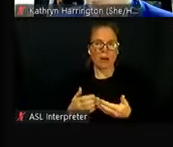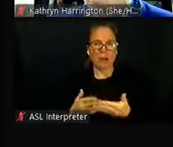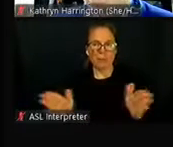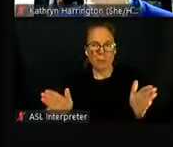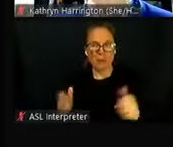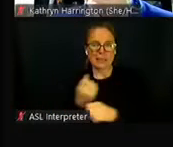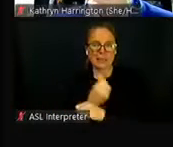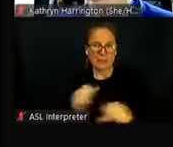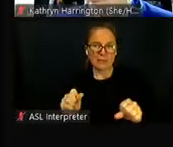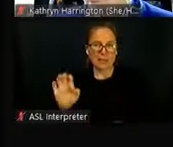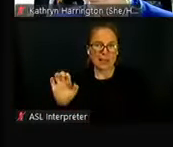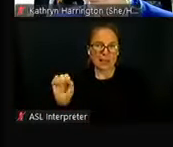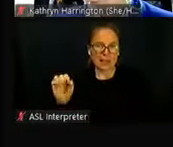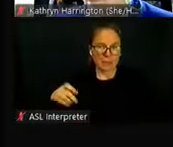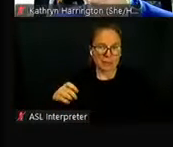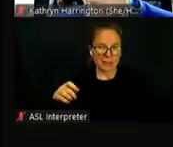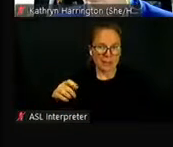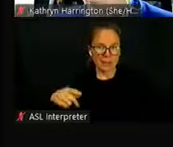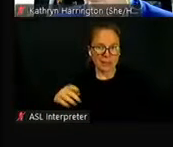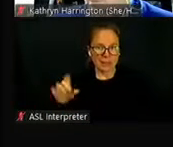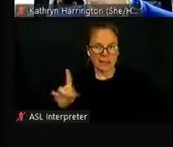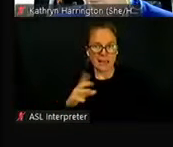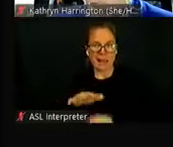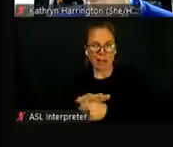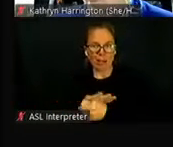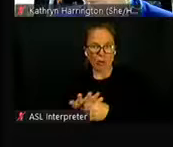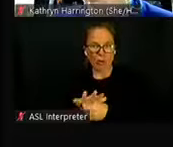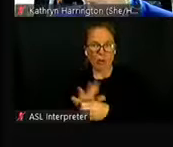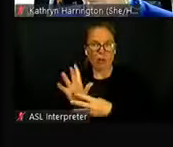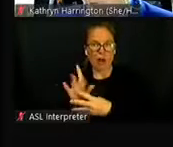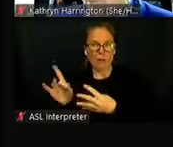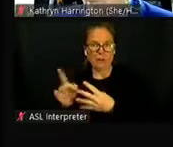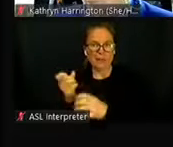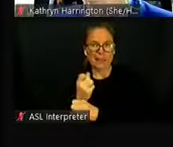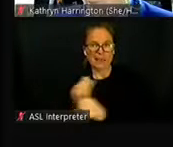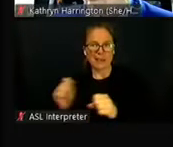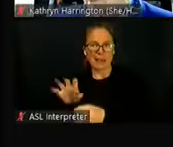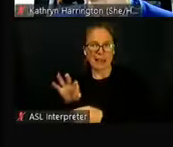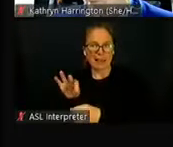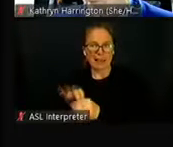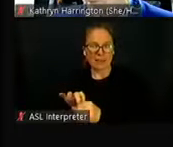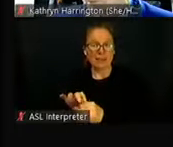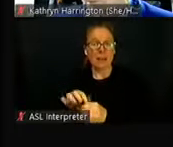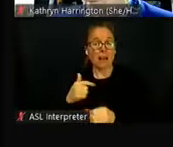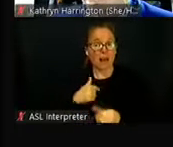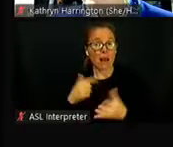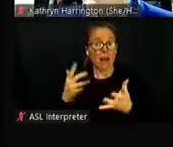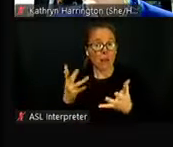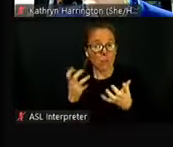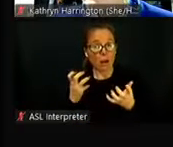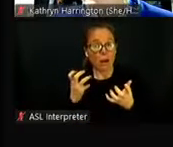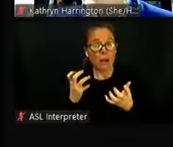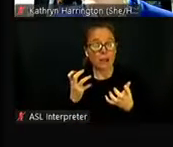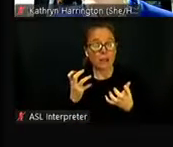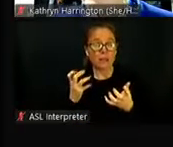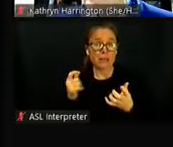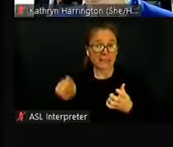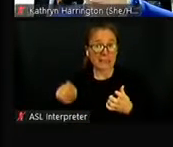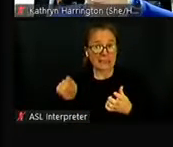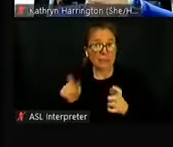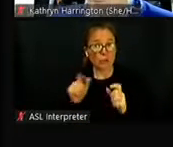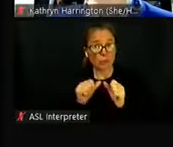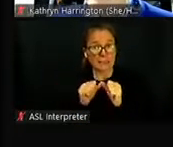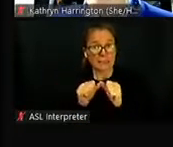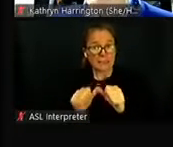and local option safety levies. And I would want that to